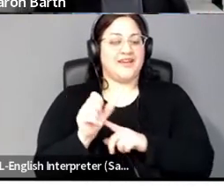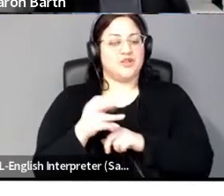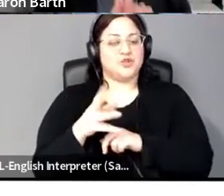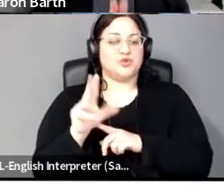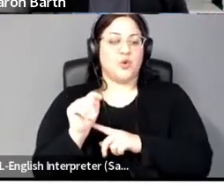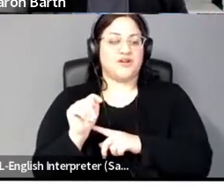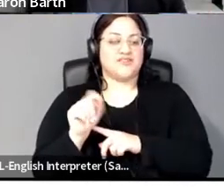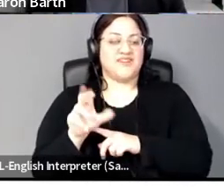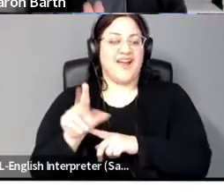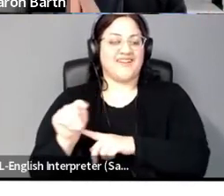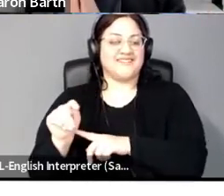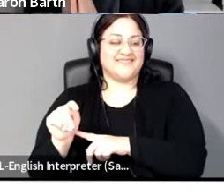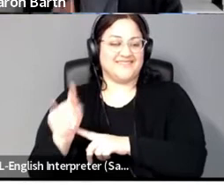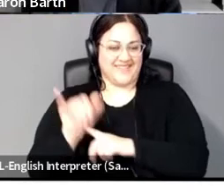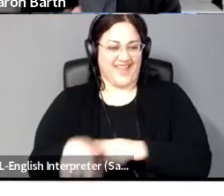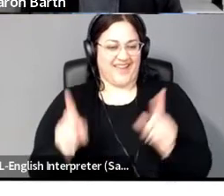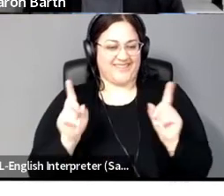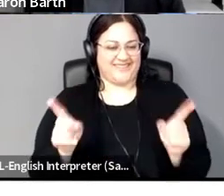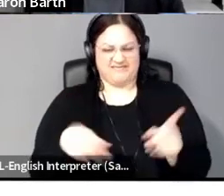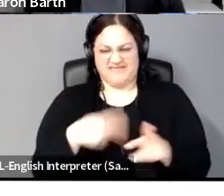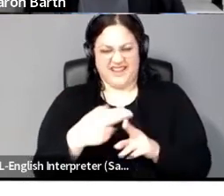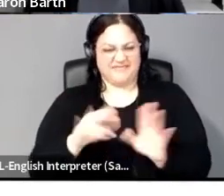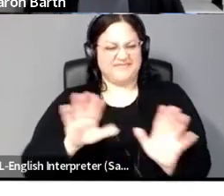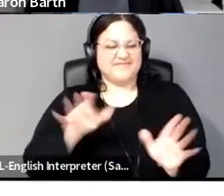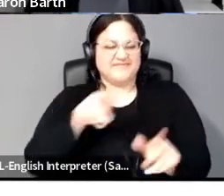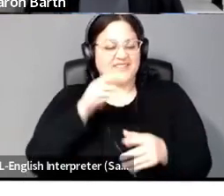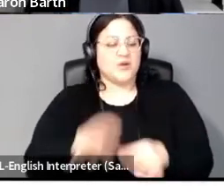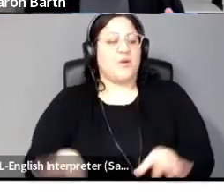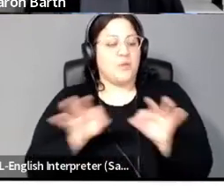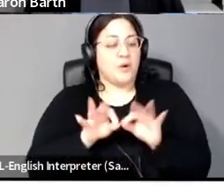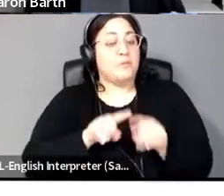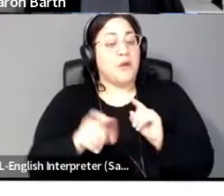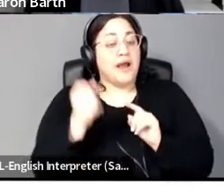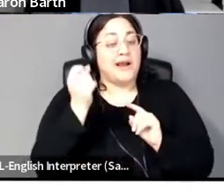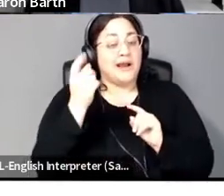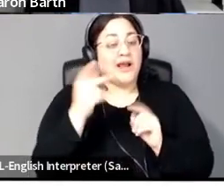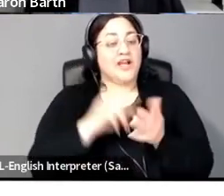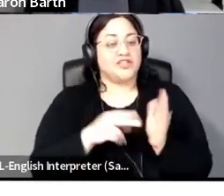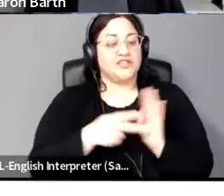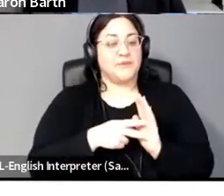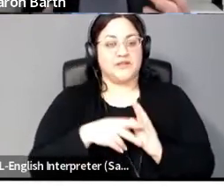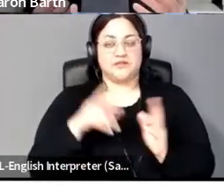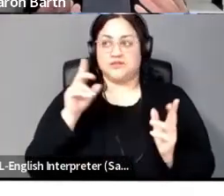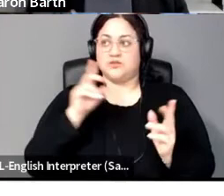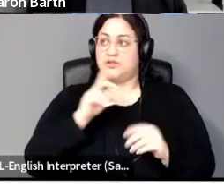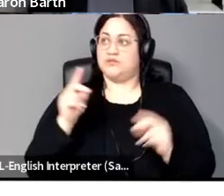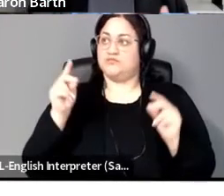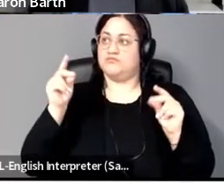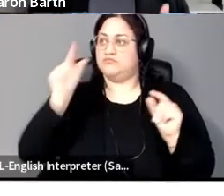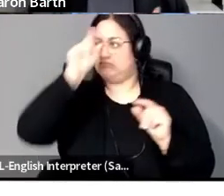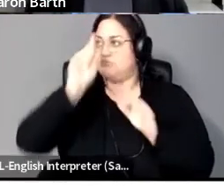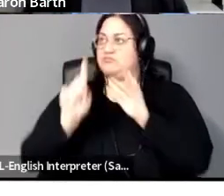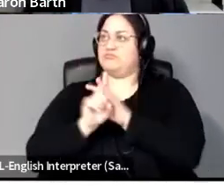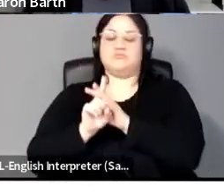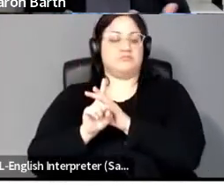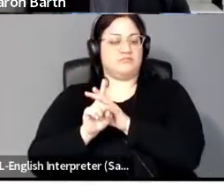is basing our thinking on how easily information and examples can be brought to mind. If they're easy to be